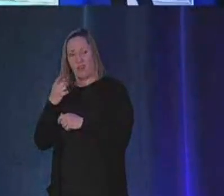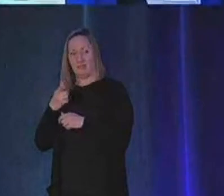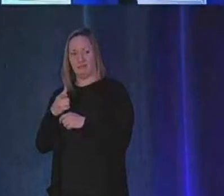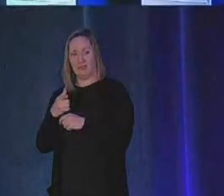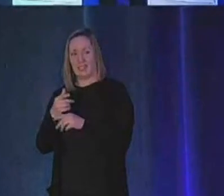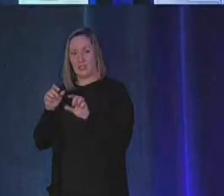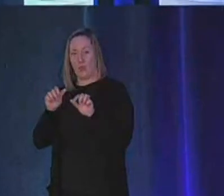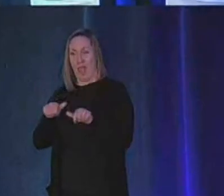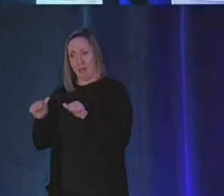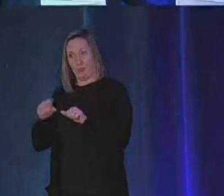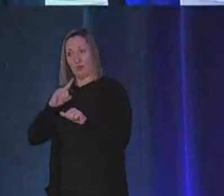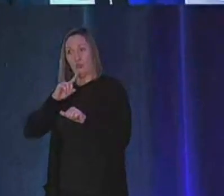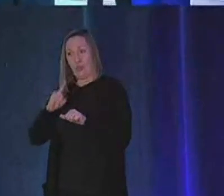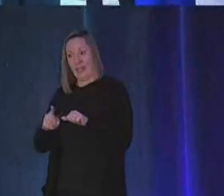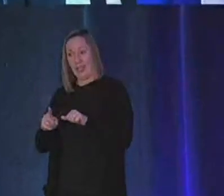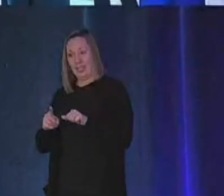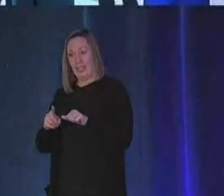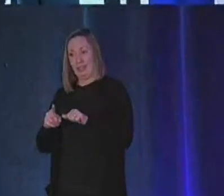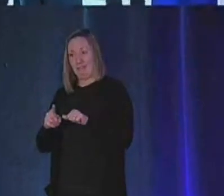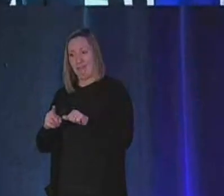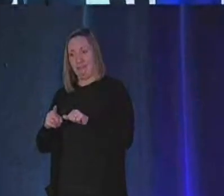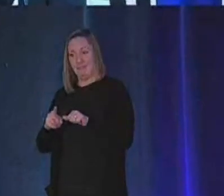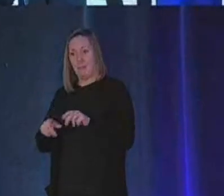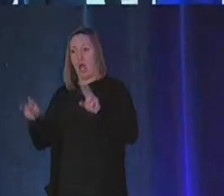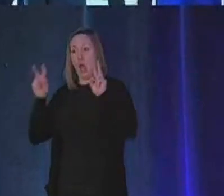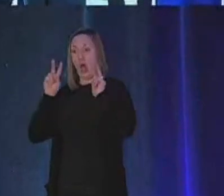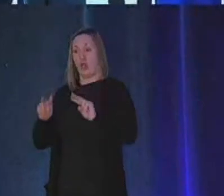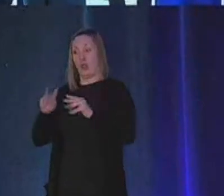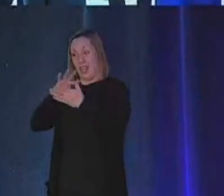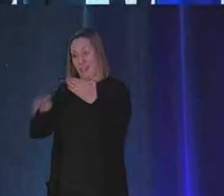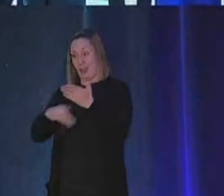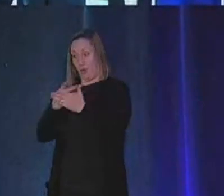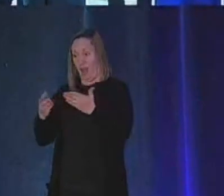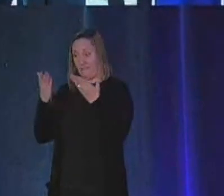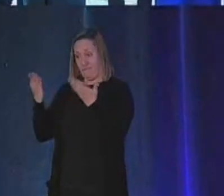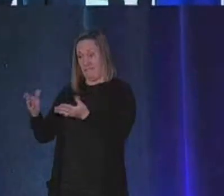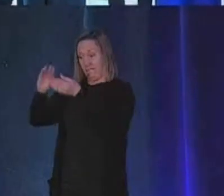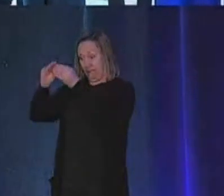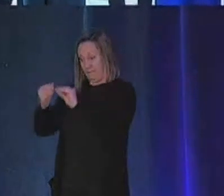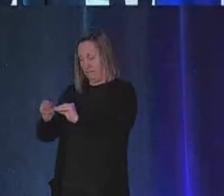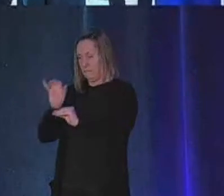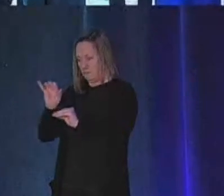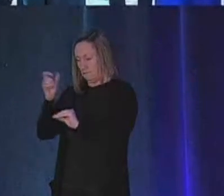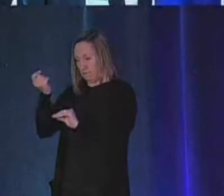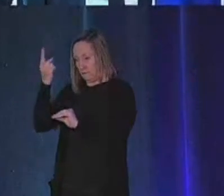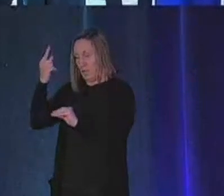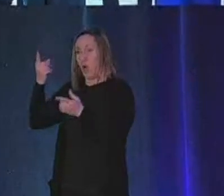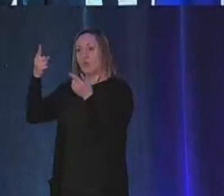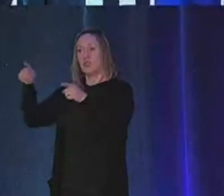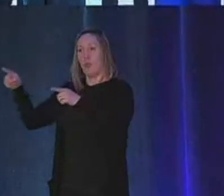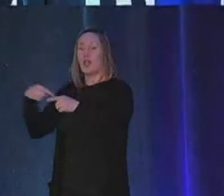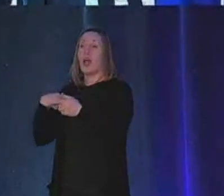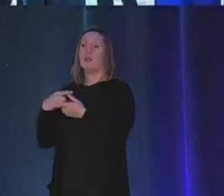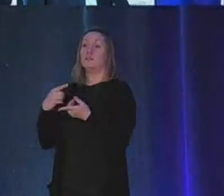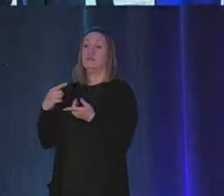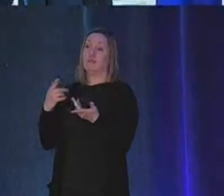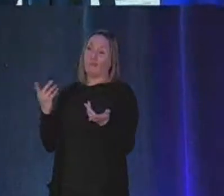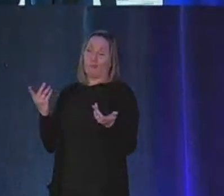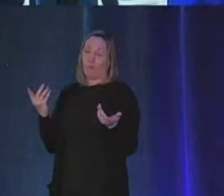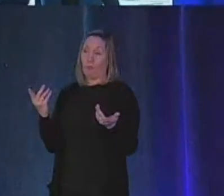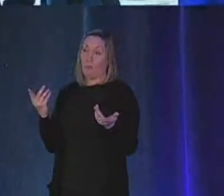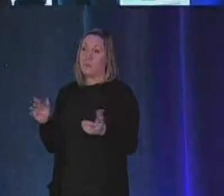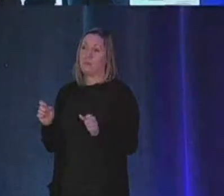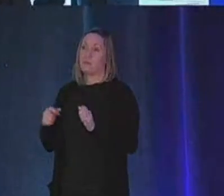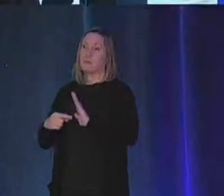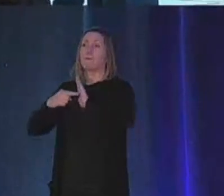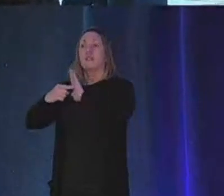you're able to really, by looking at this graph, you're like, okay, I know what's going on here. It basically gives you